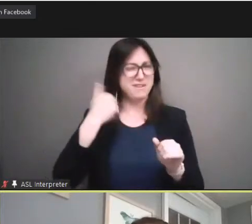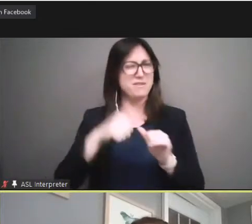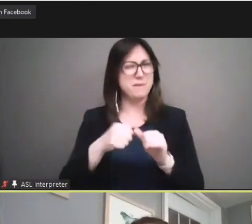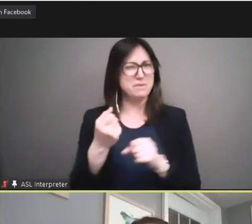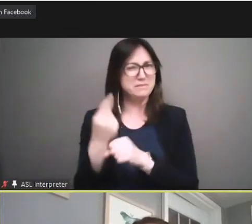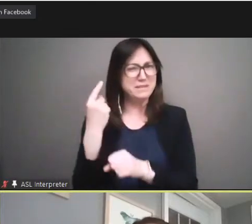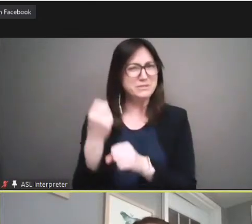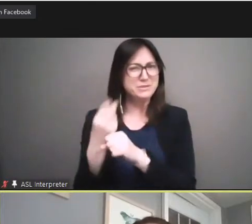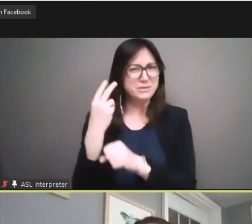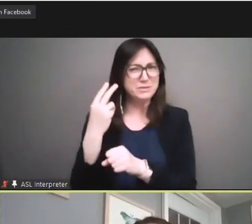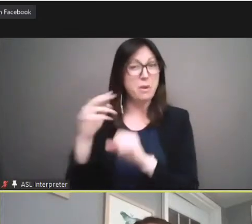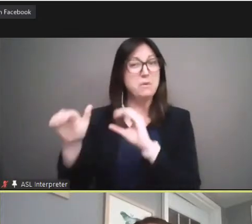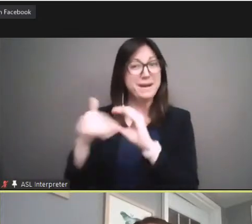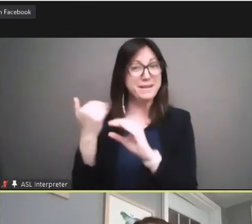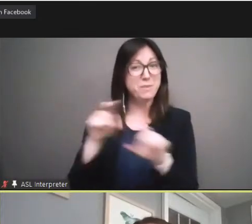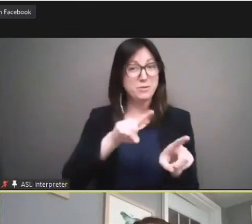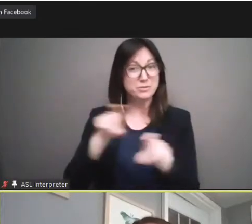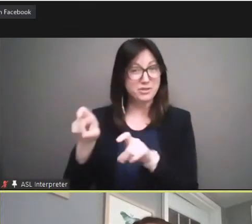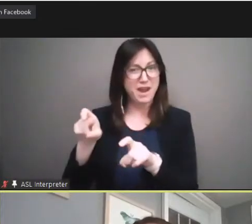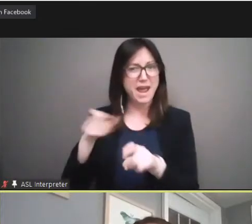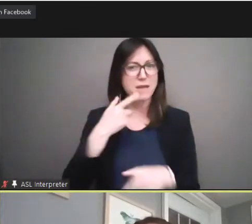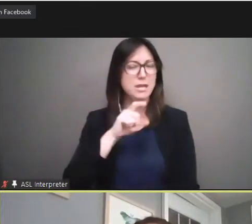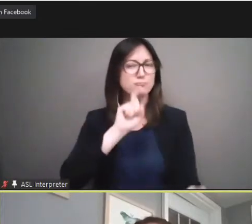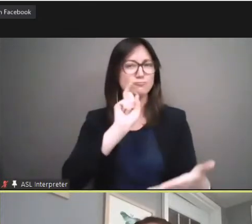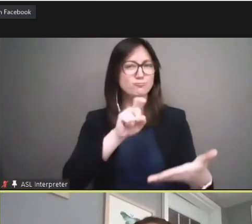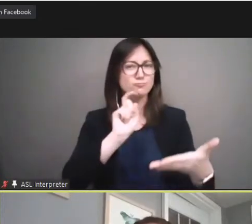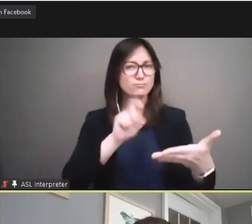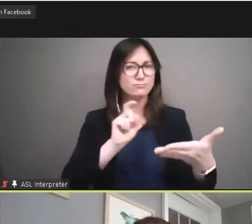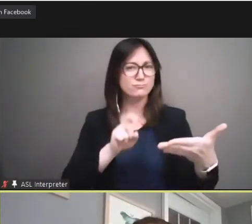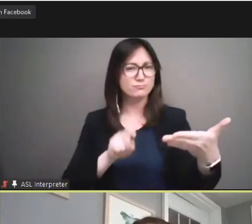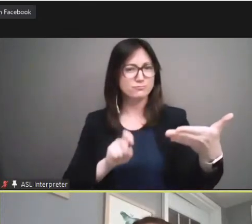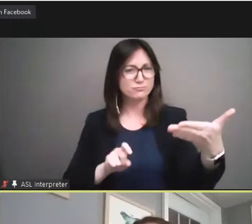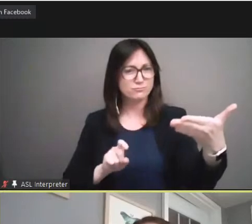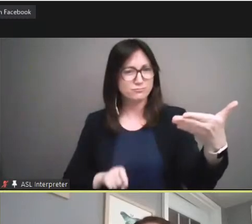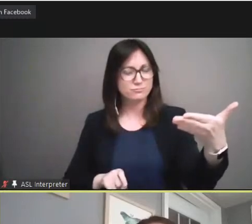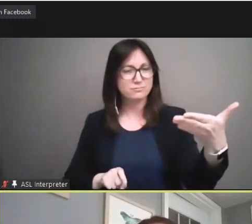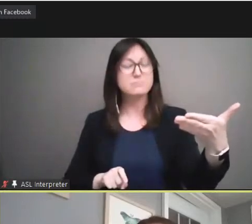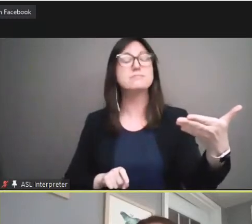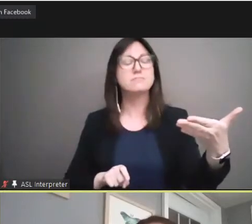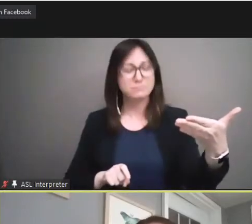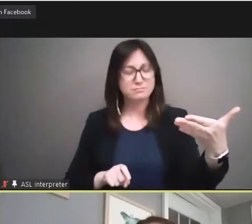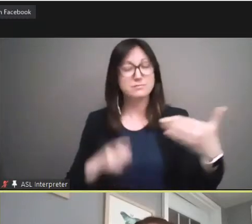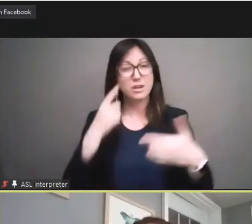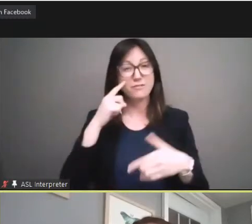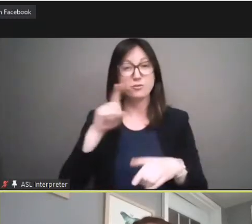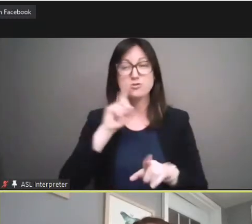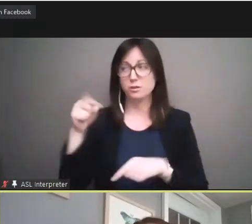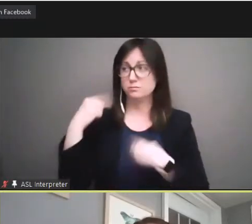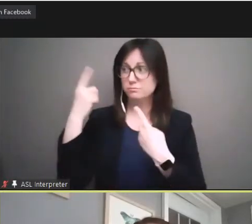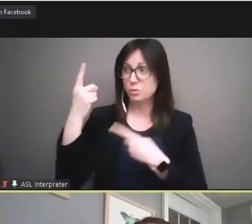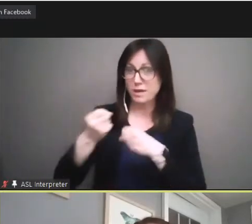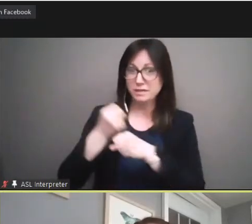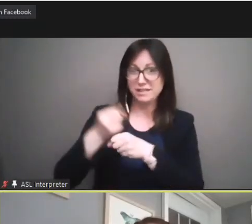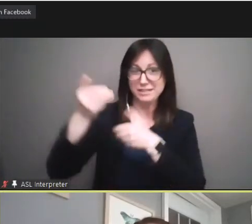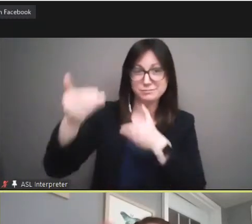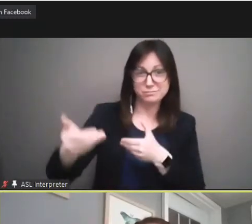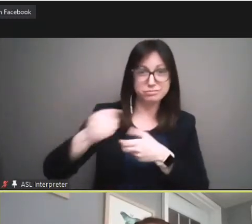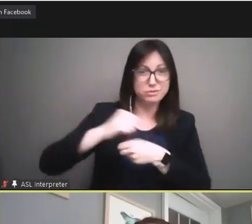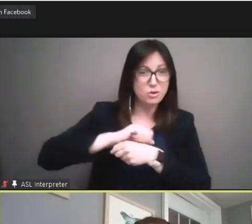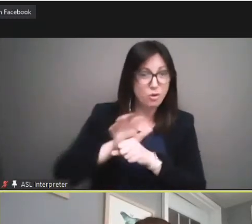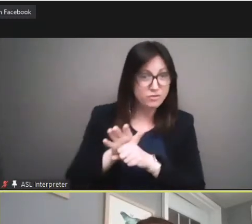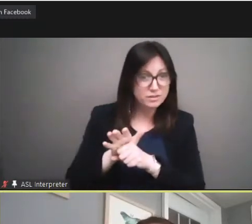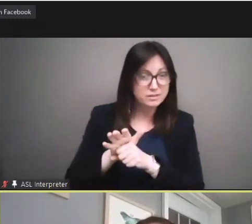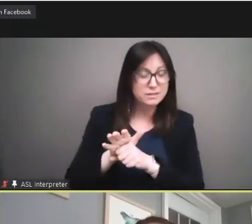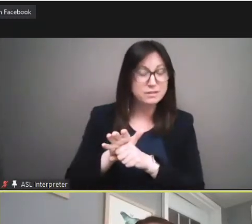years back. And I know for sure through this past year of COVID,